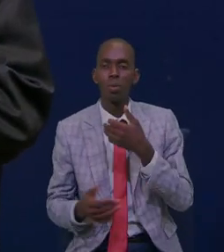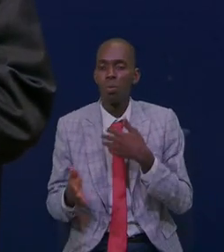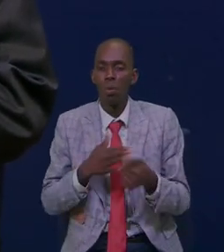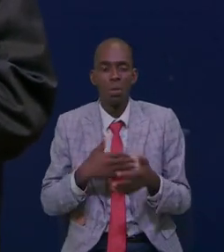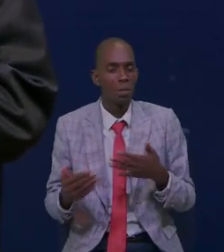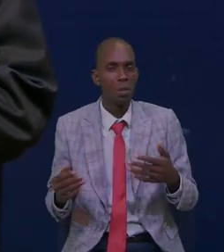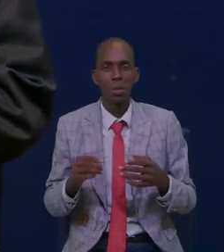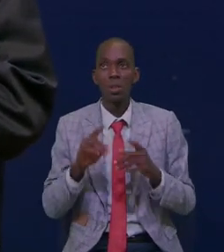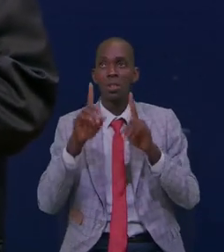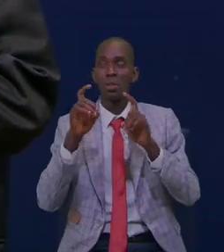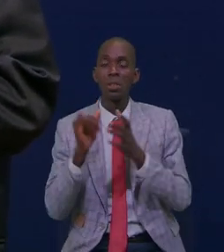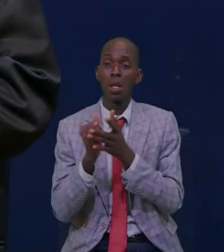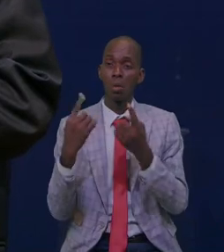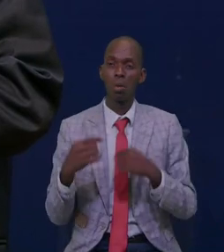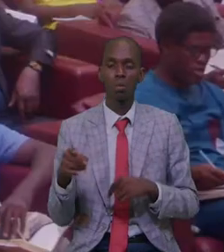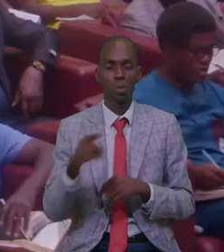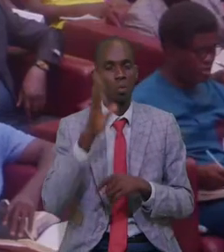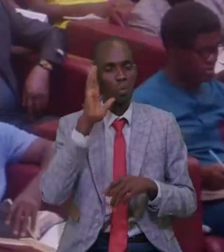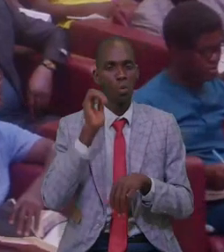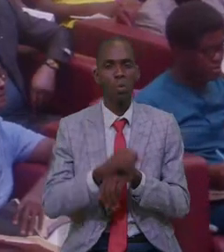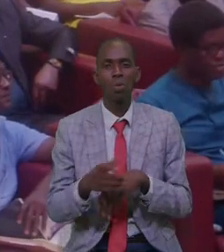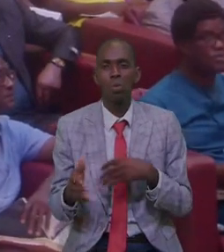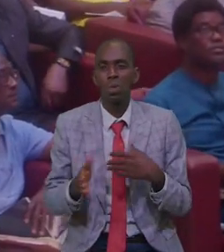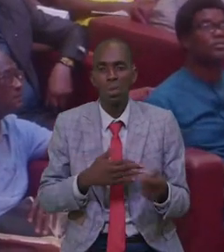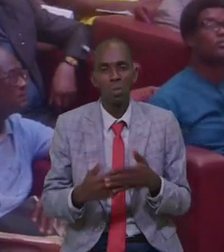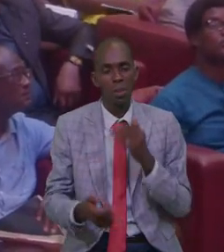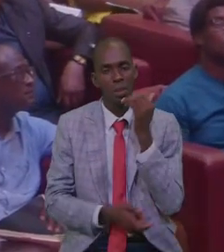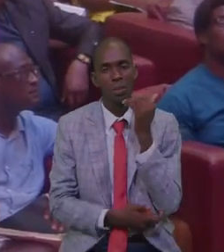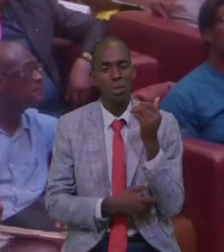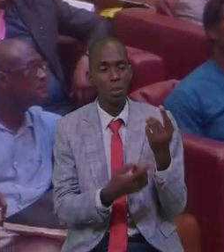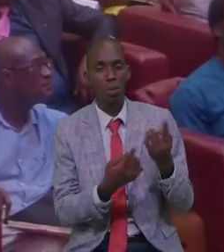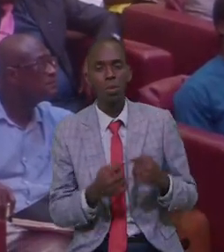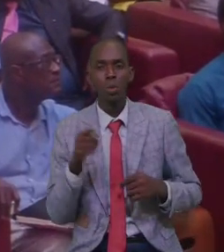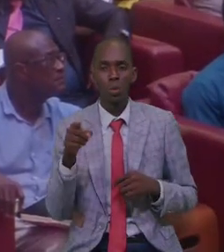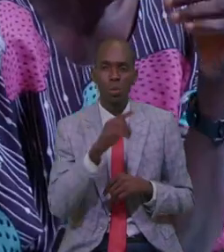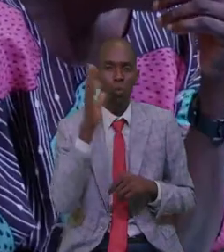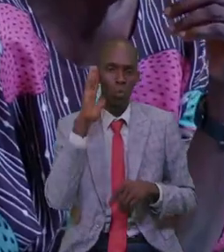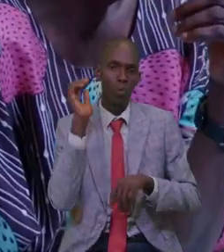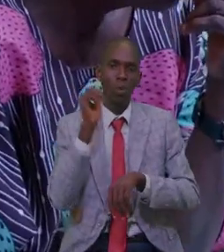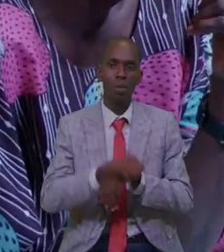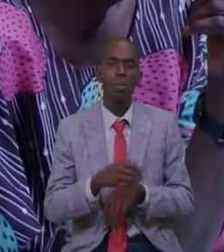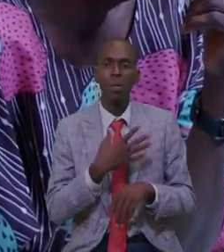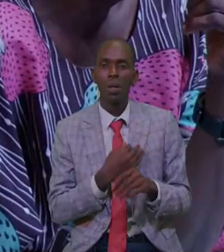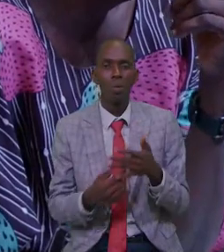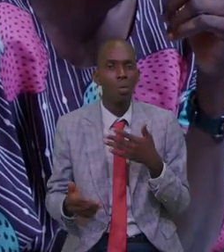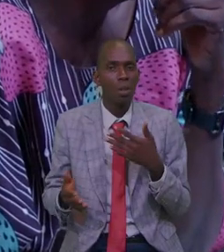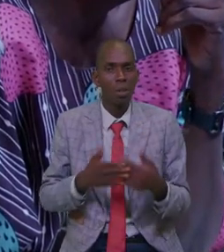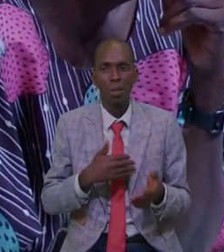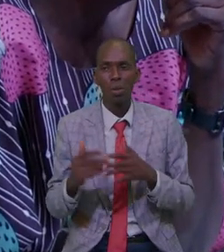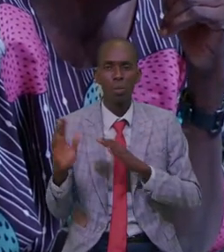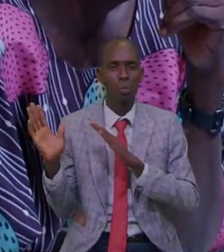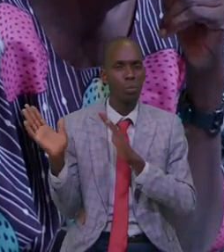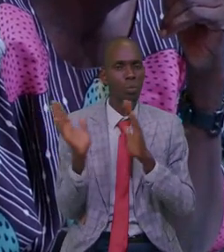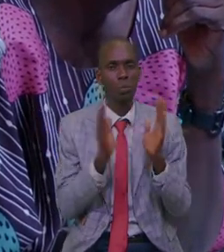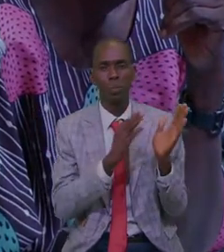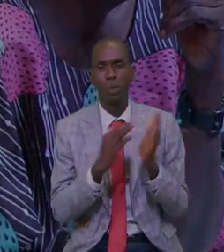come, you will overcome. Whatever temptations come, you will overcome. And whatever winds